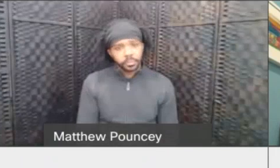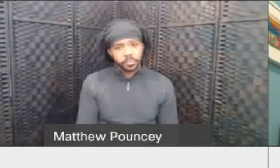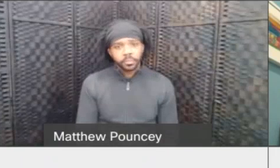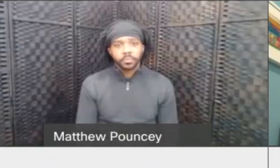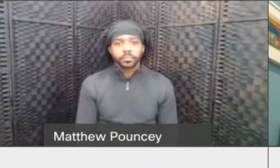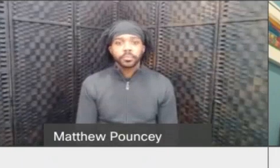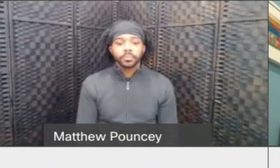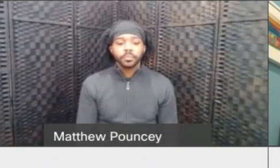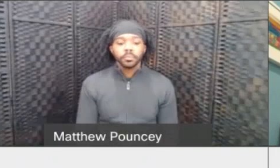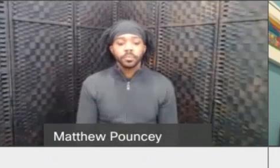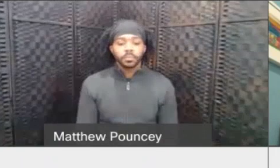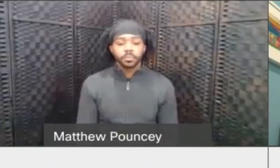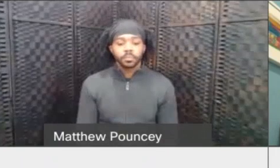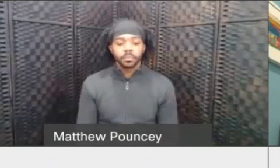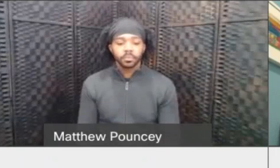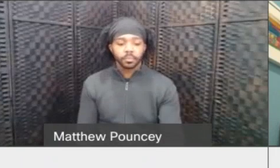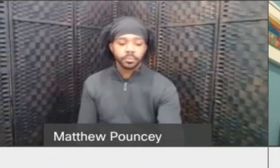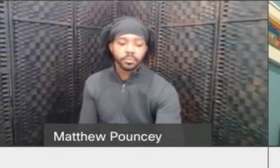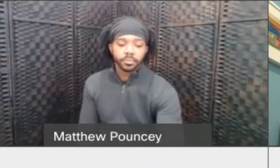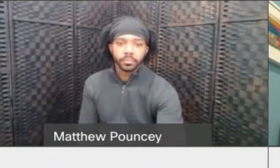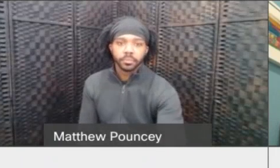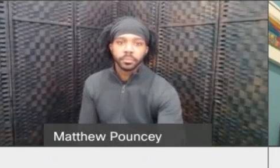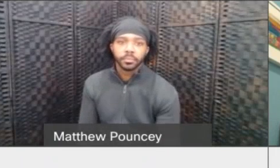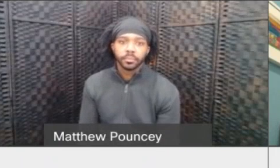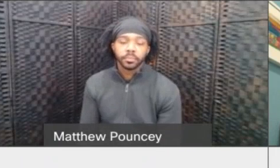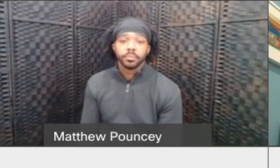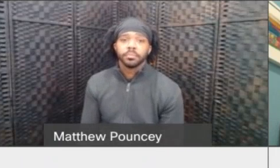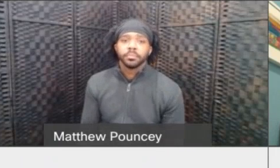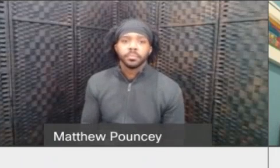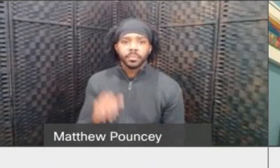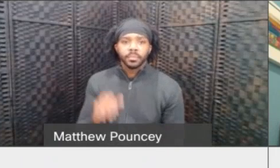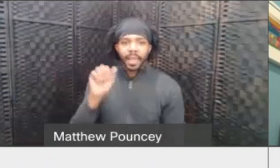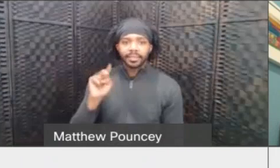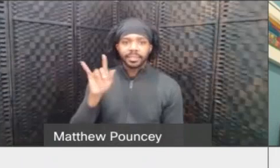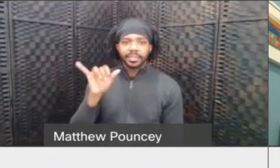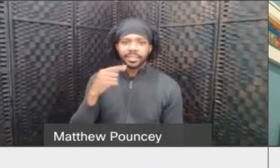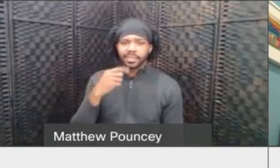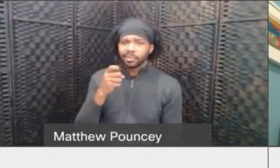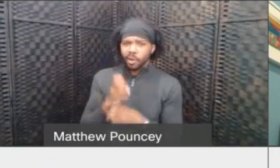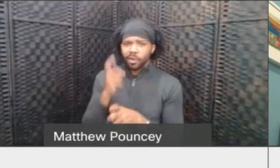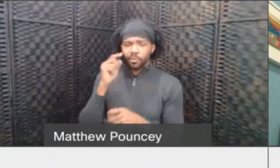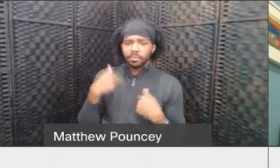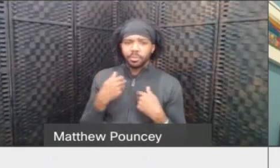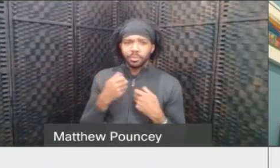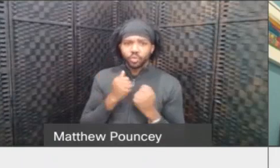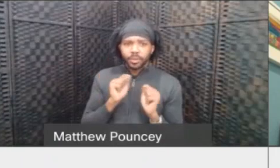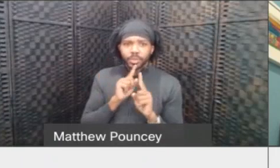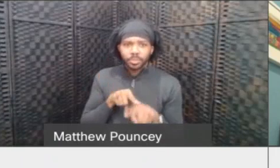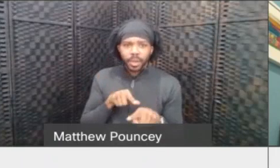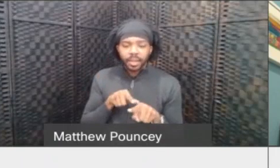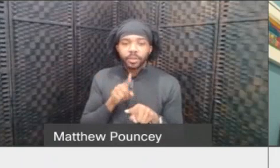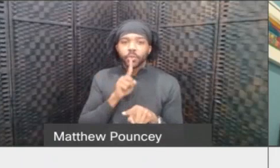It's going to be hard for me to, I'm trying to respond in a really measured way.